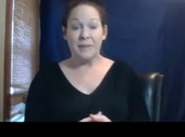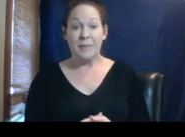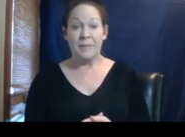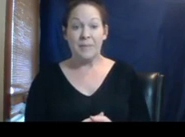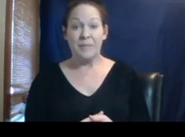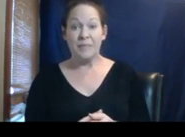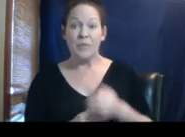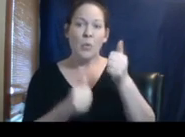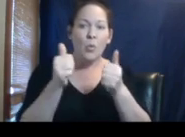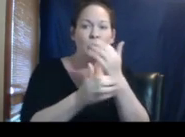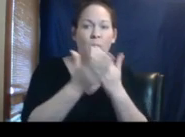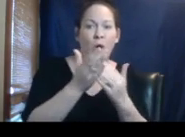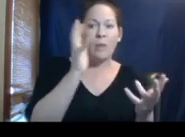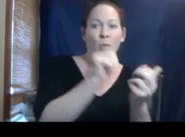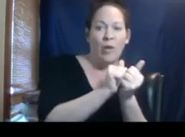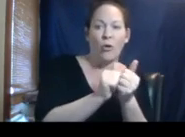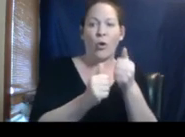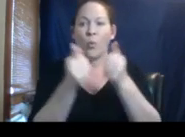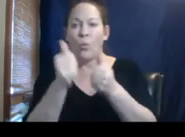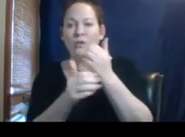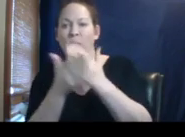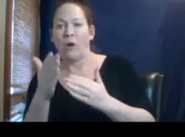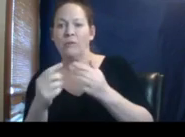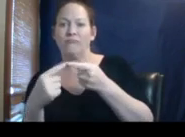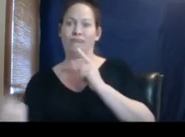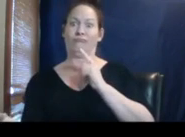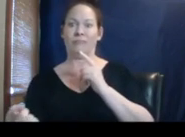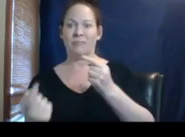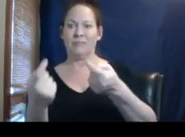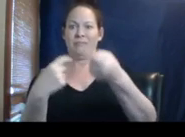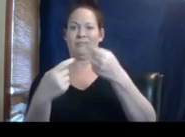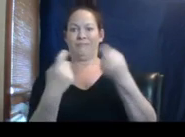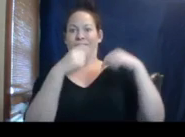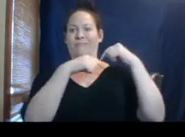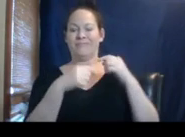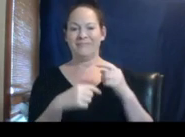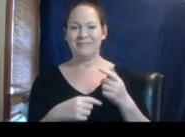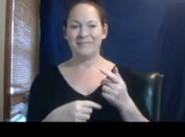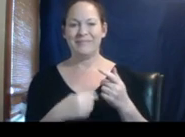come together and pull back together. It becomes reversible. And so our remainder